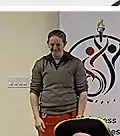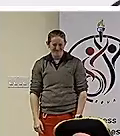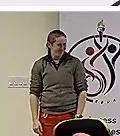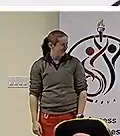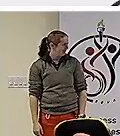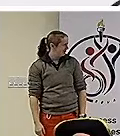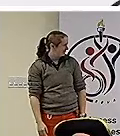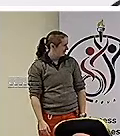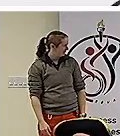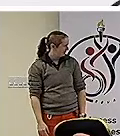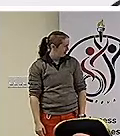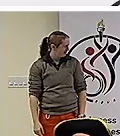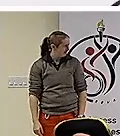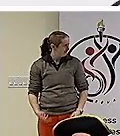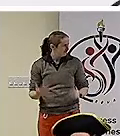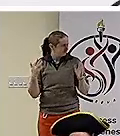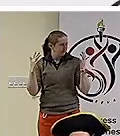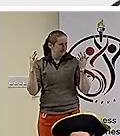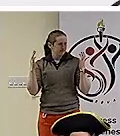Thank you.